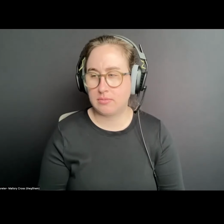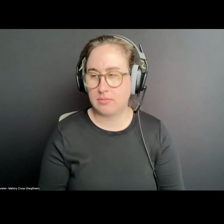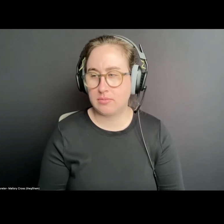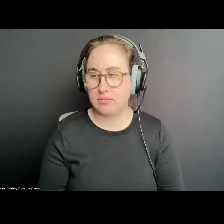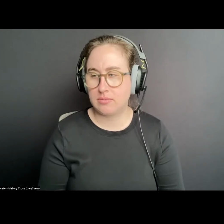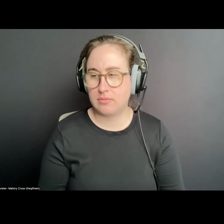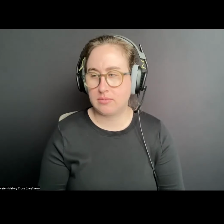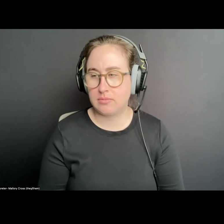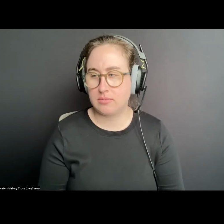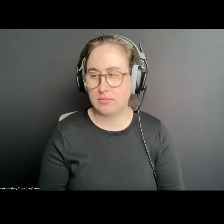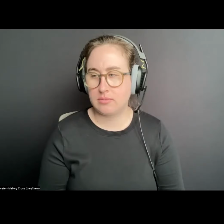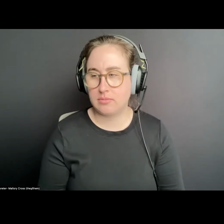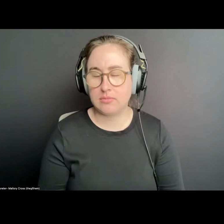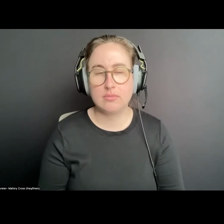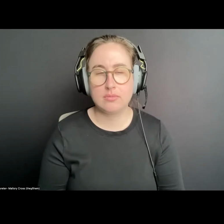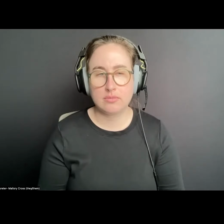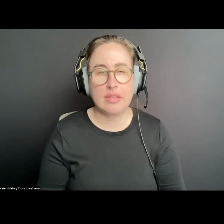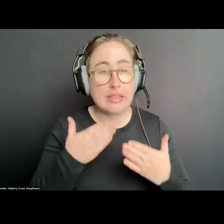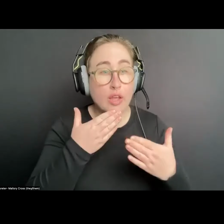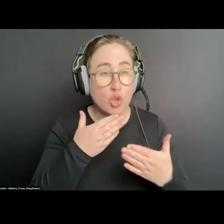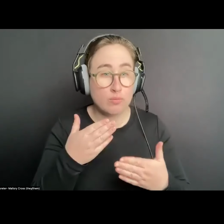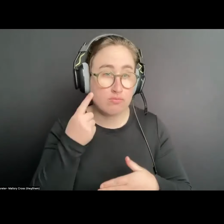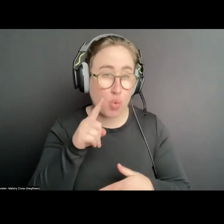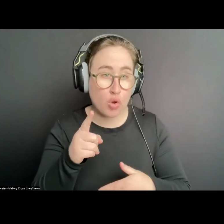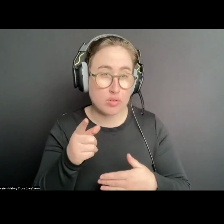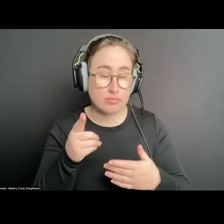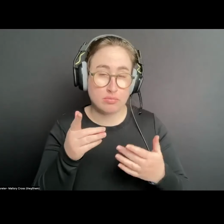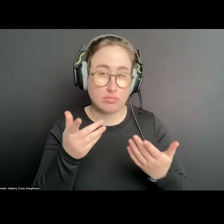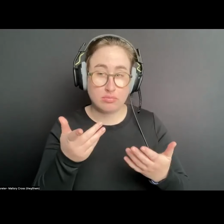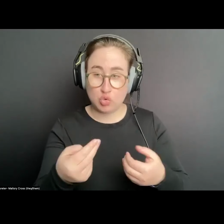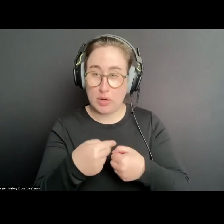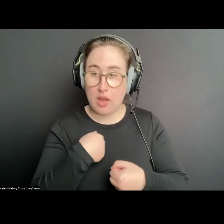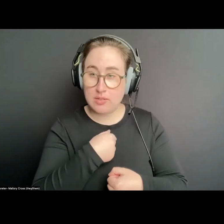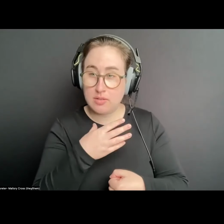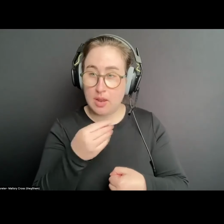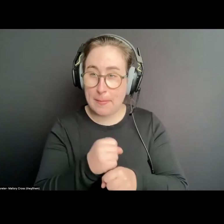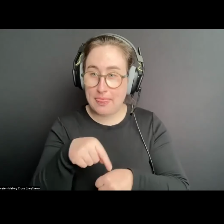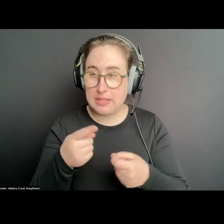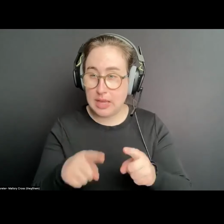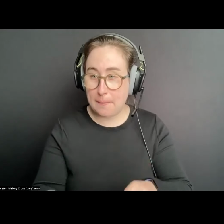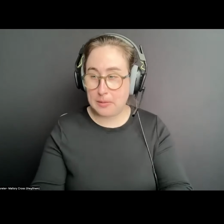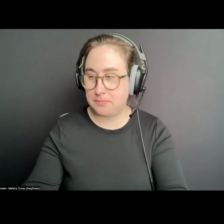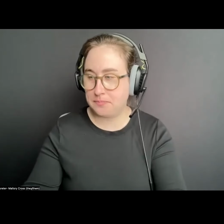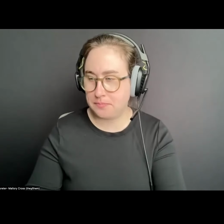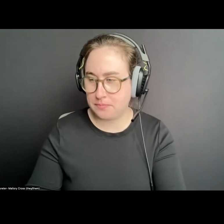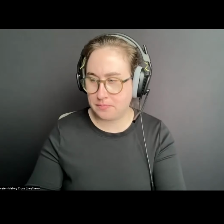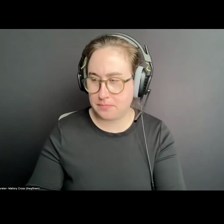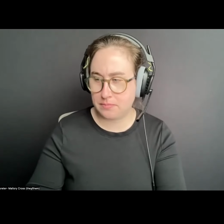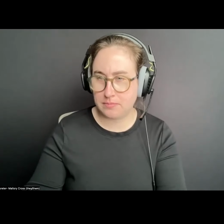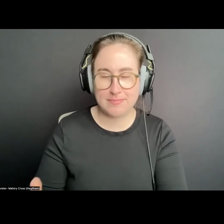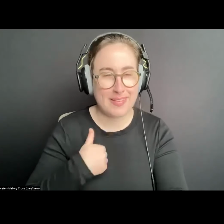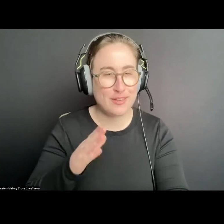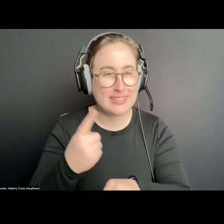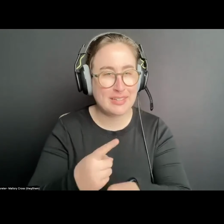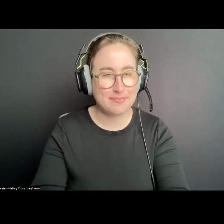Anybody else? Anyone else? But thank you all for being here. Thanks to everybody for making this happen. Have a great day.